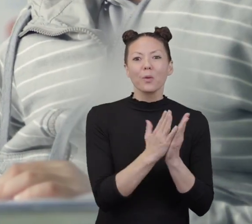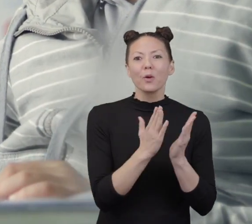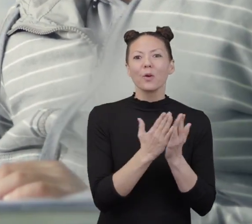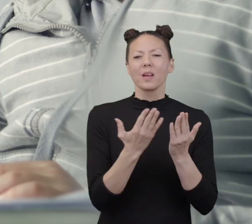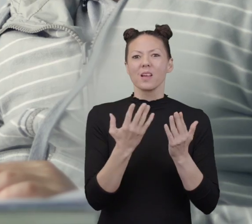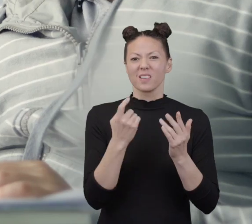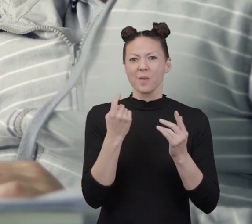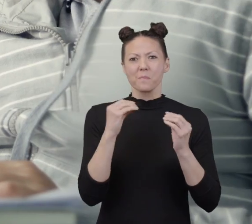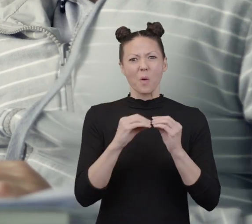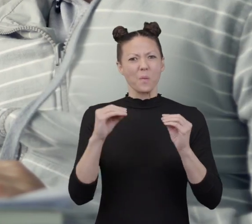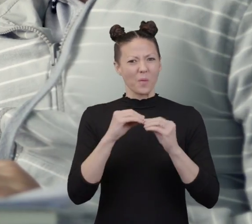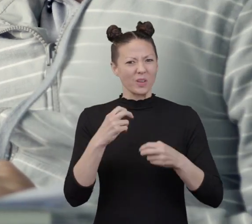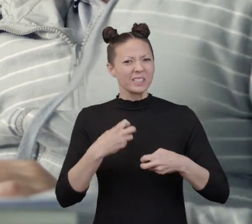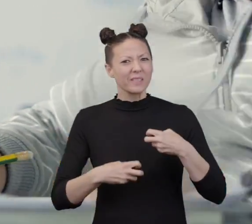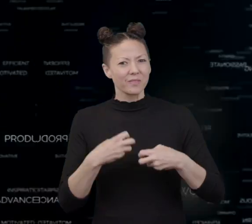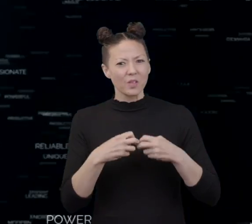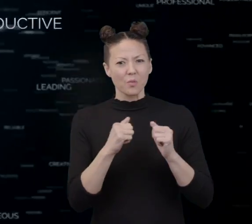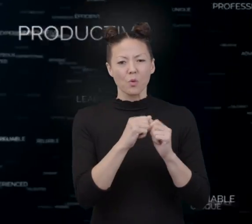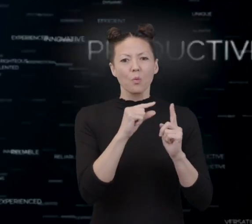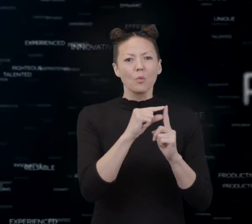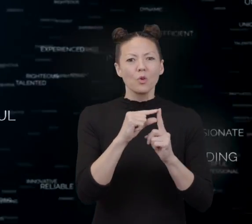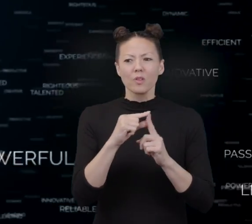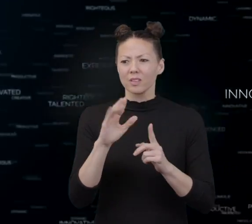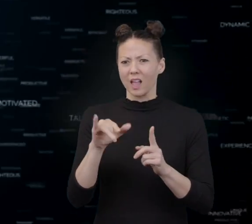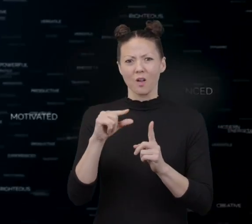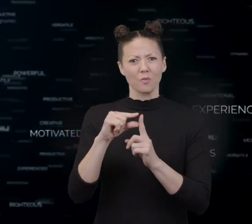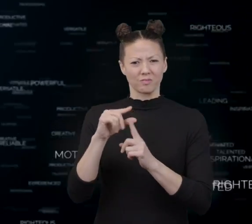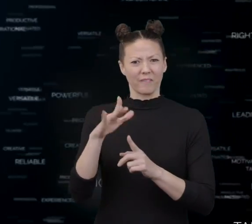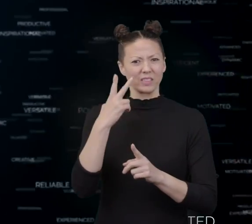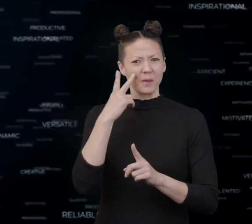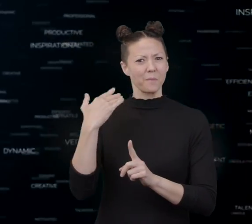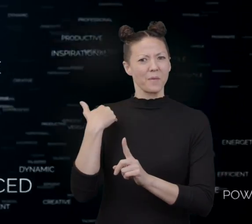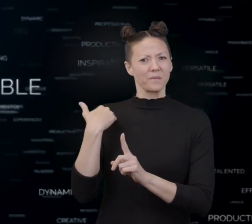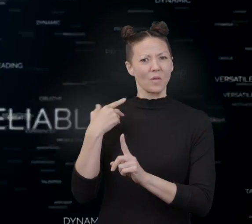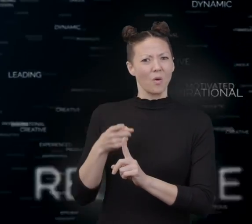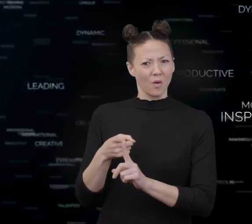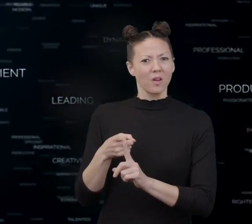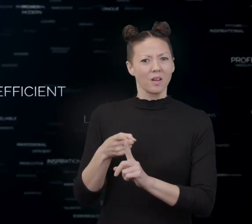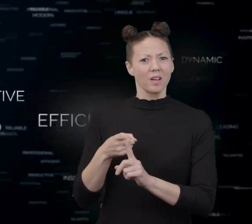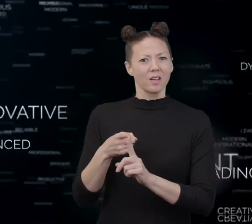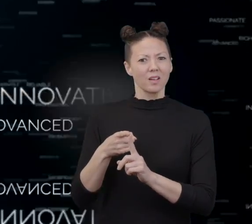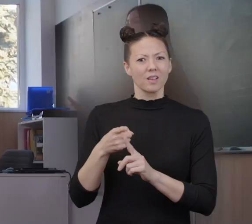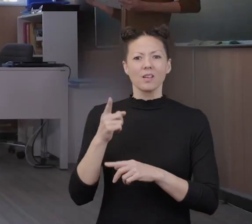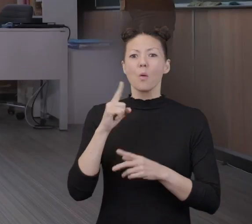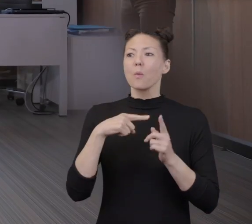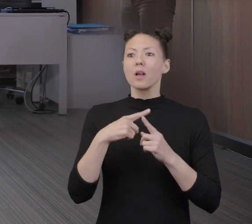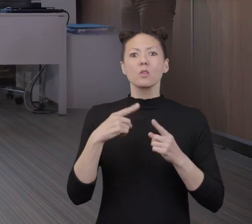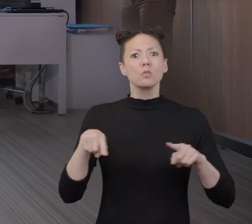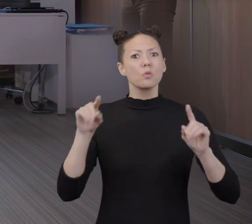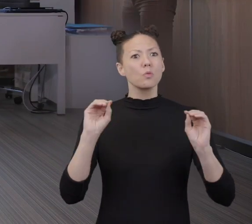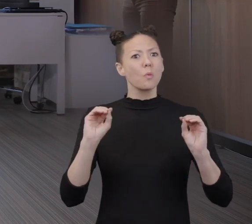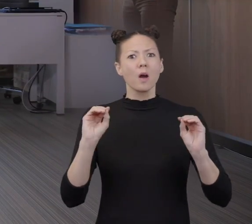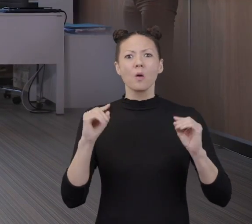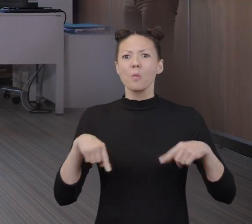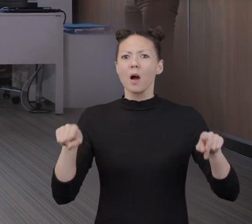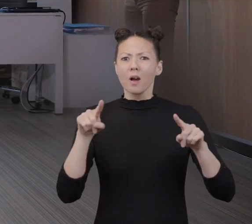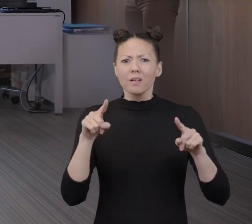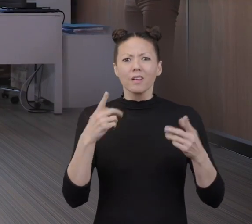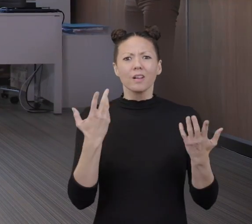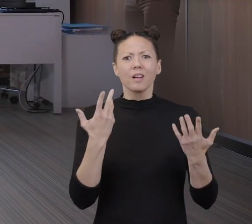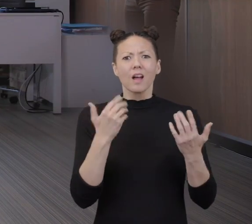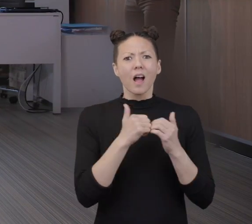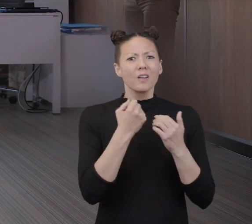read books that get more difficult, with words you've never seen before. And if there isn't someone around to help